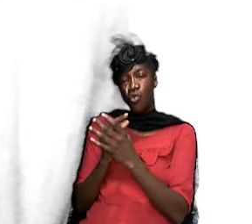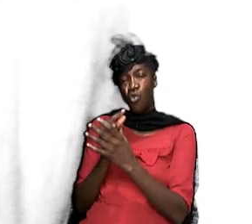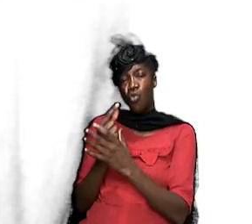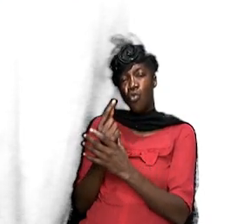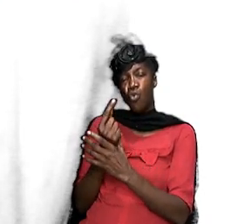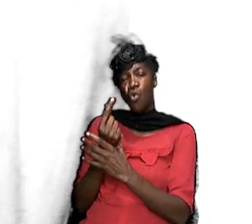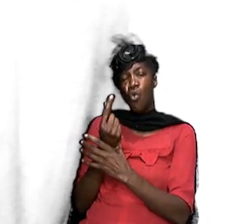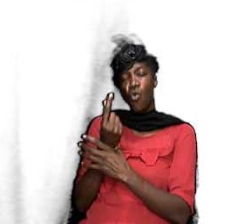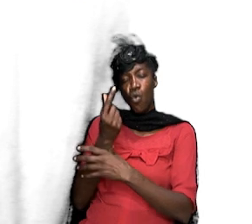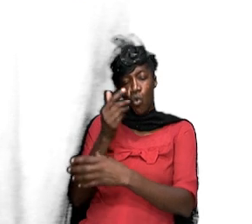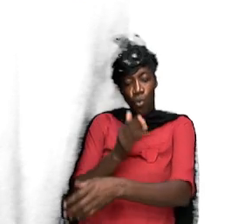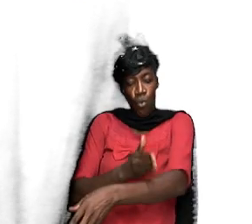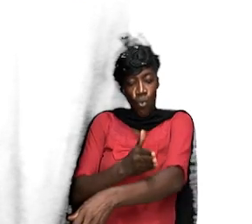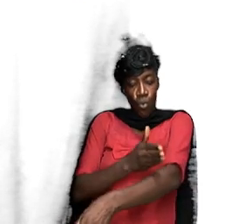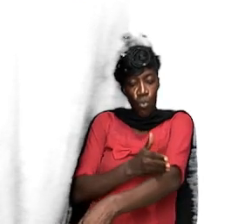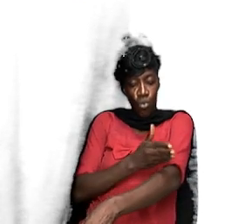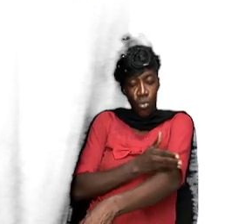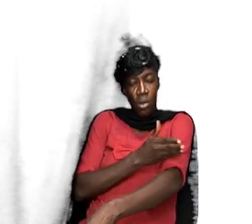maturity.